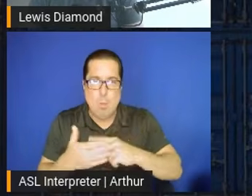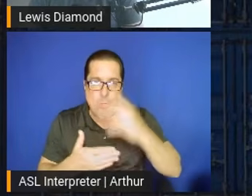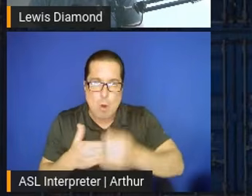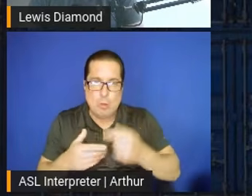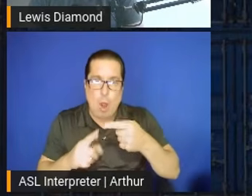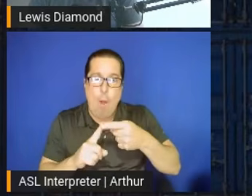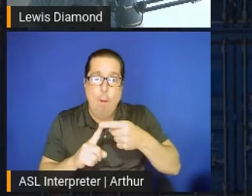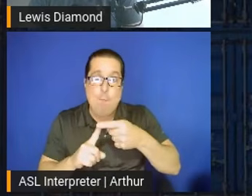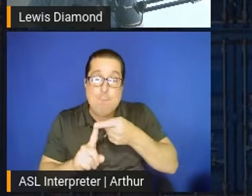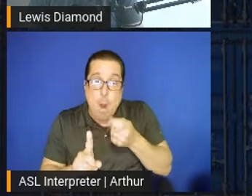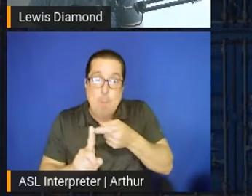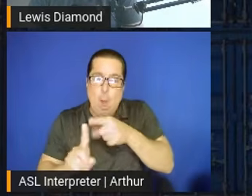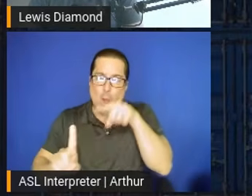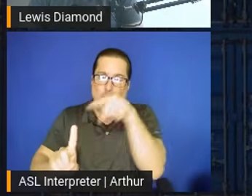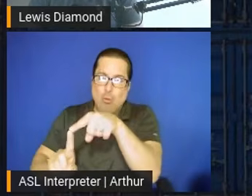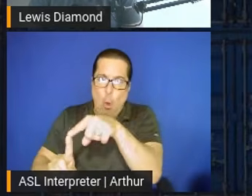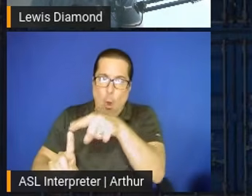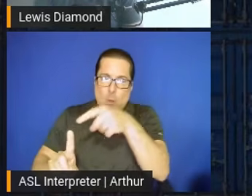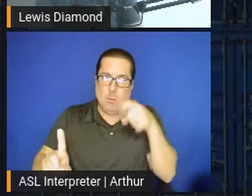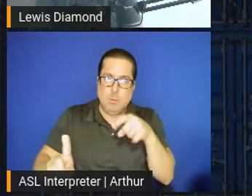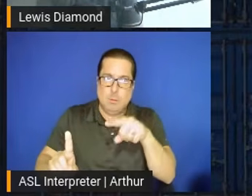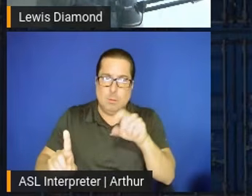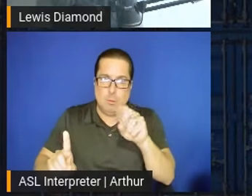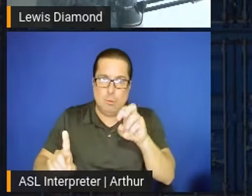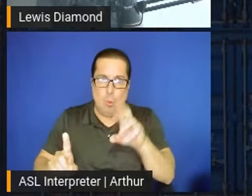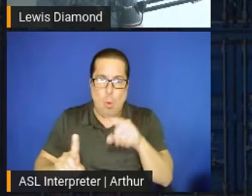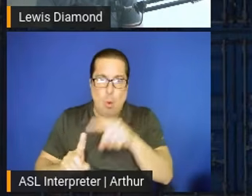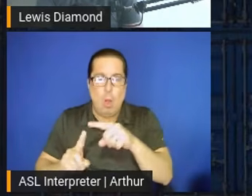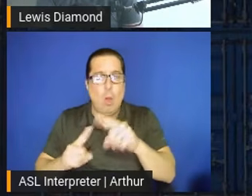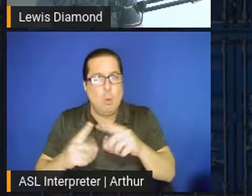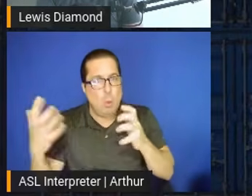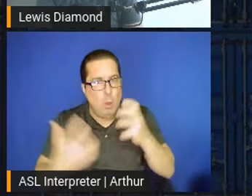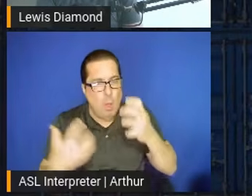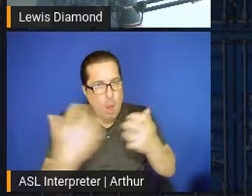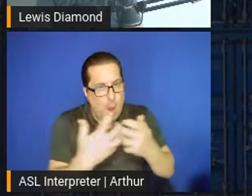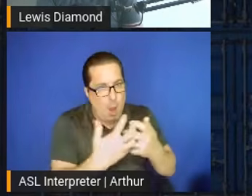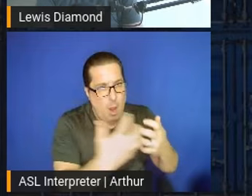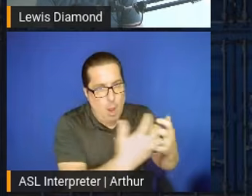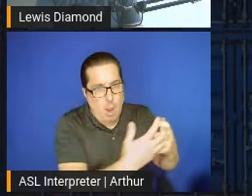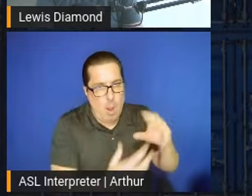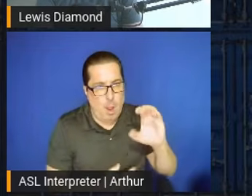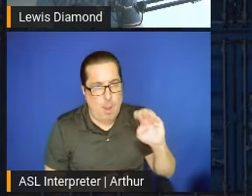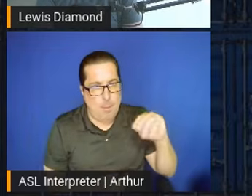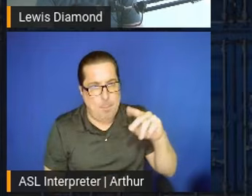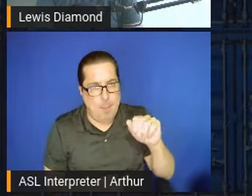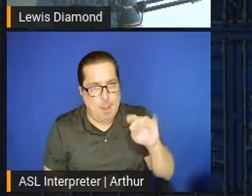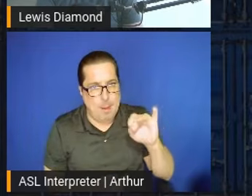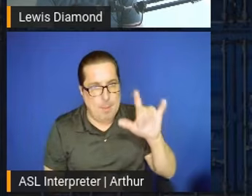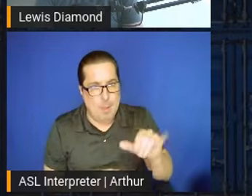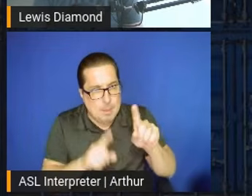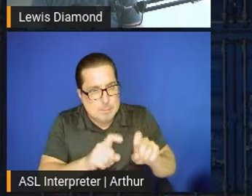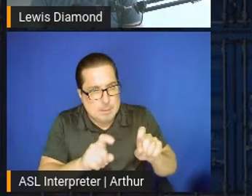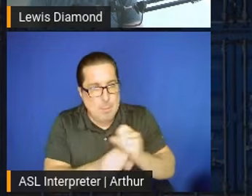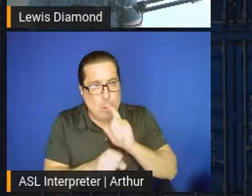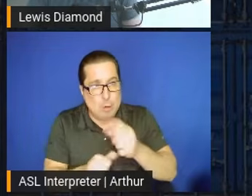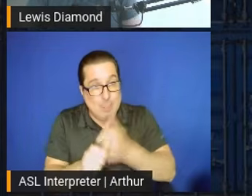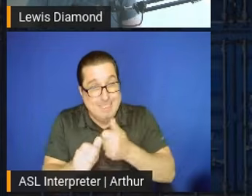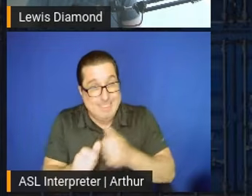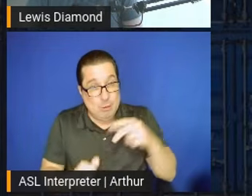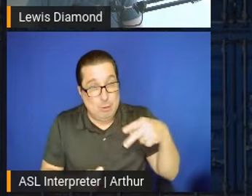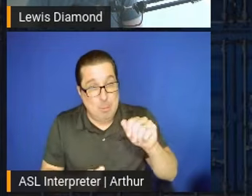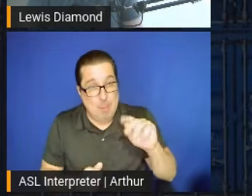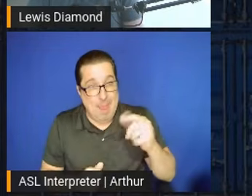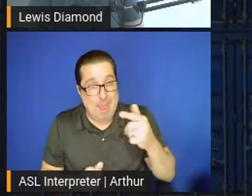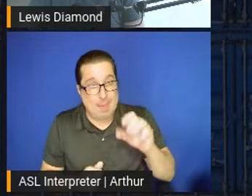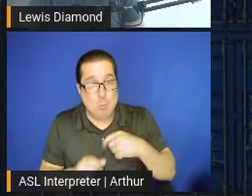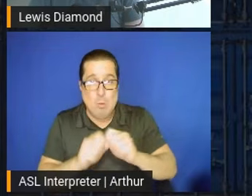source. We will continuously do compatibility testing, make sure that each of these packages we release for you are going